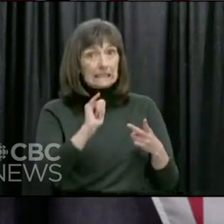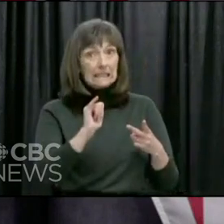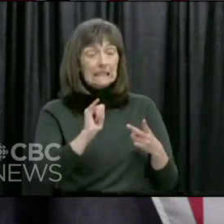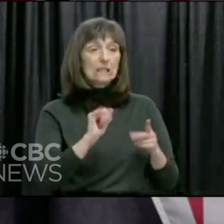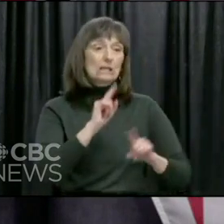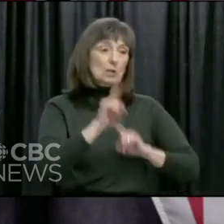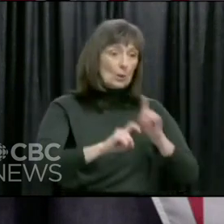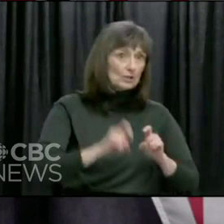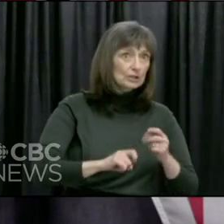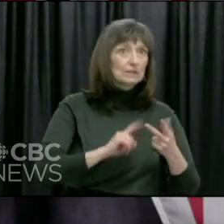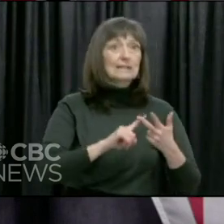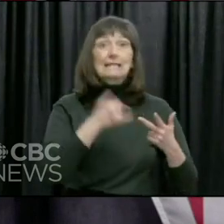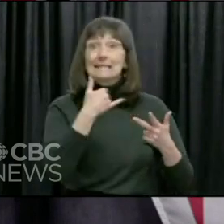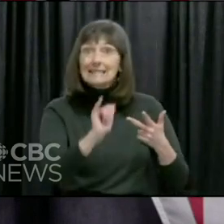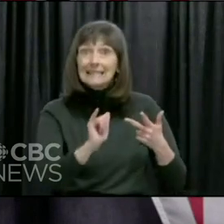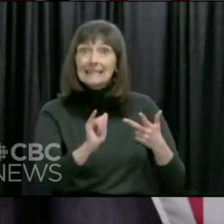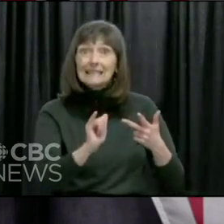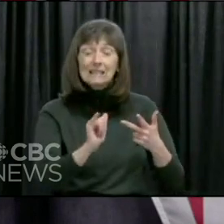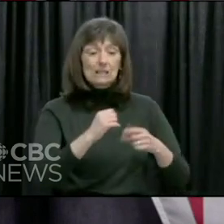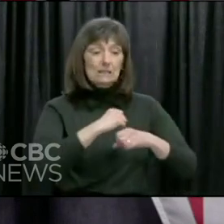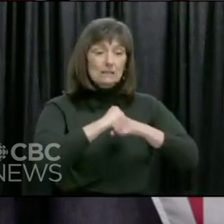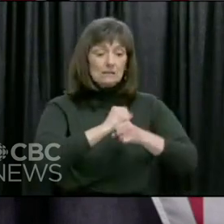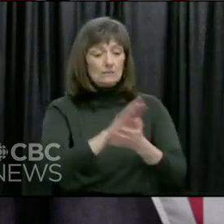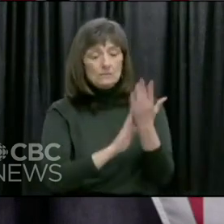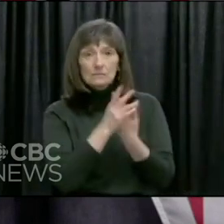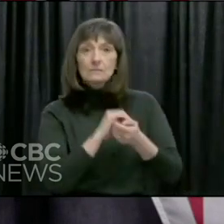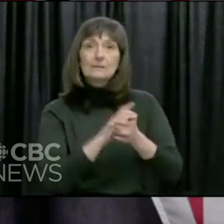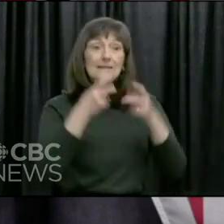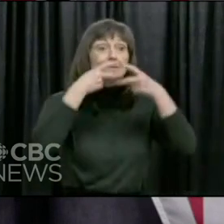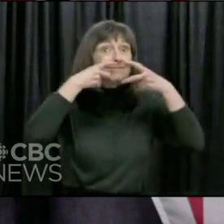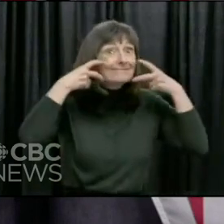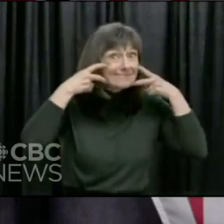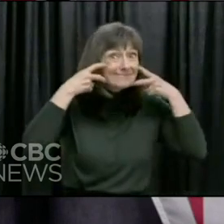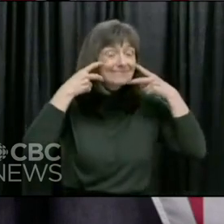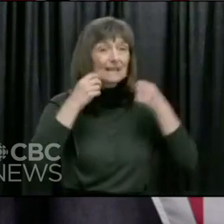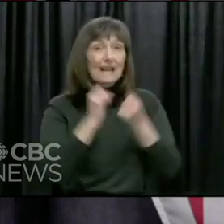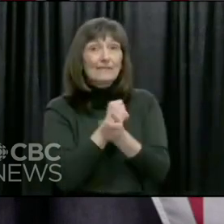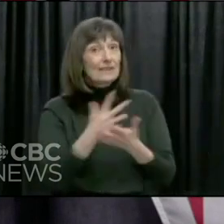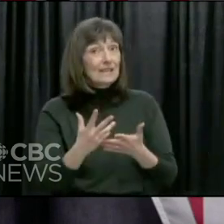place, because a negative test today doesn't mean a negative test tomorrow.